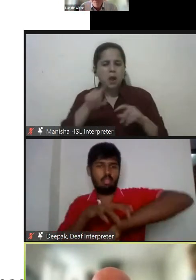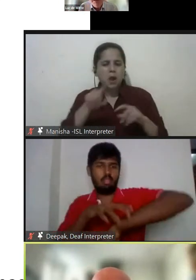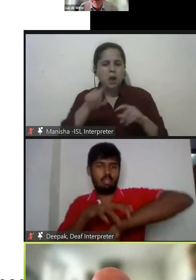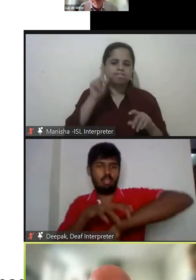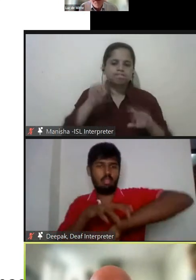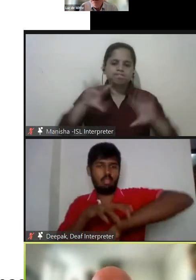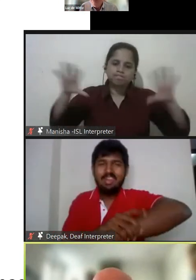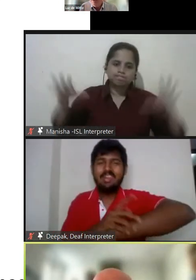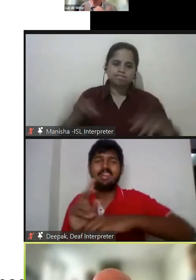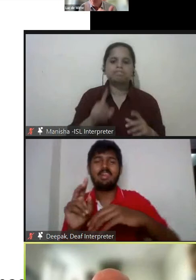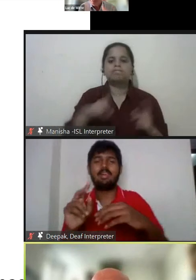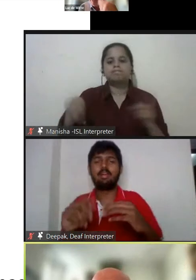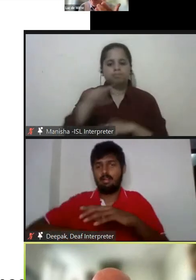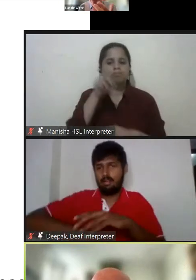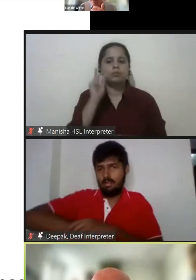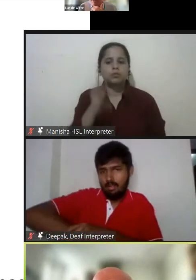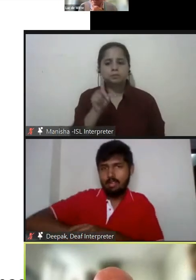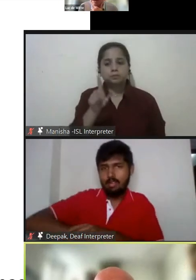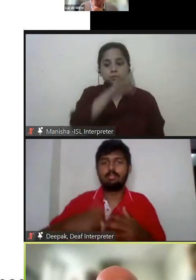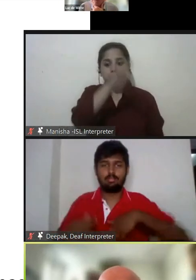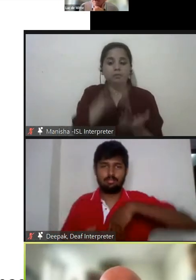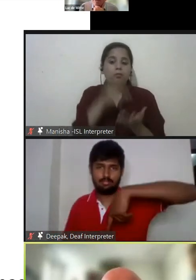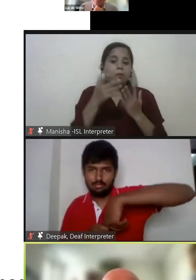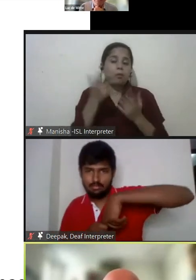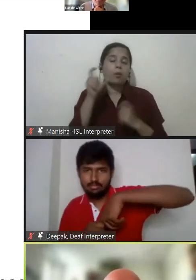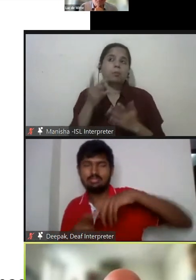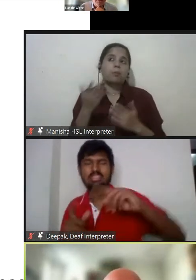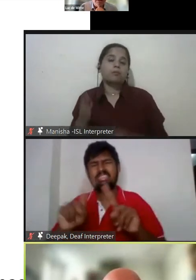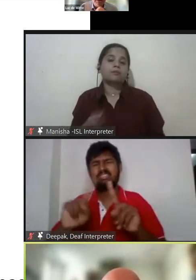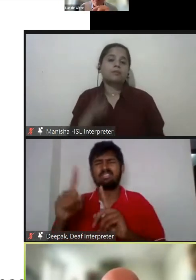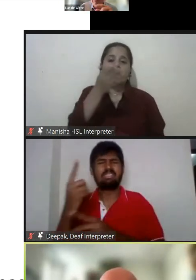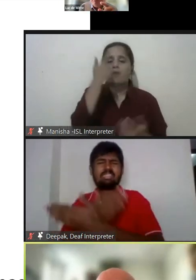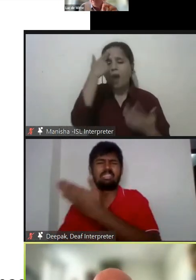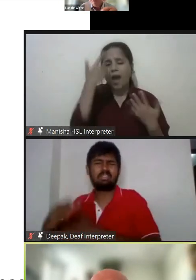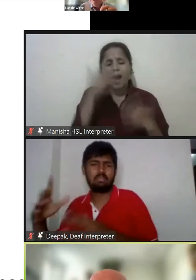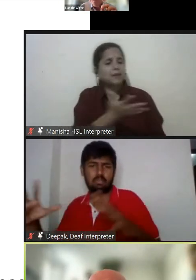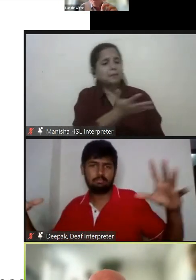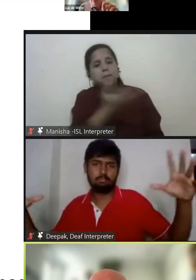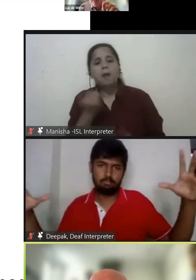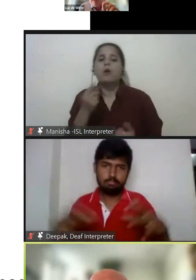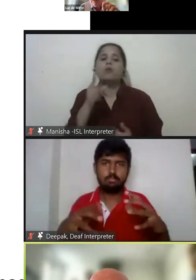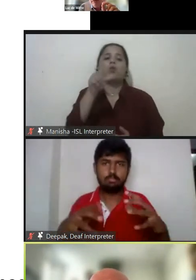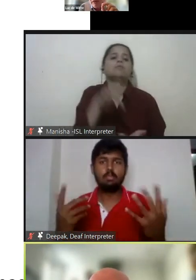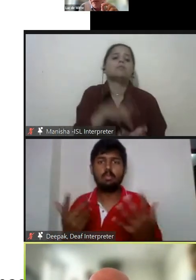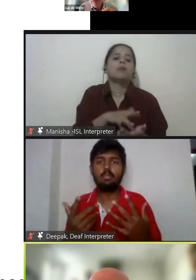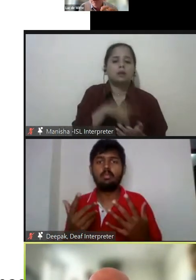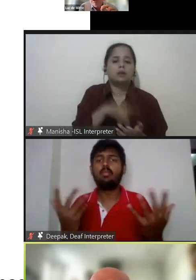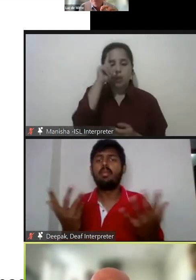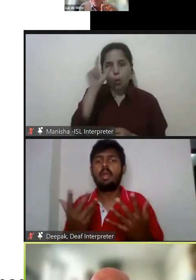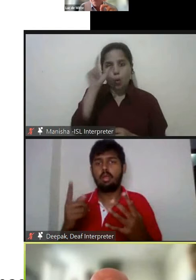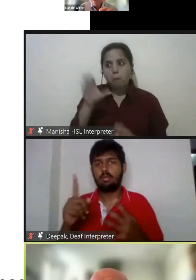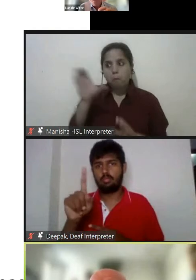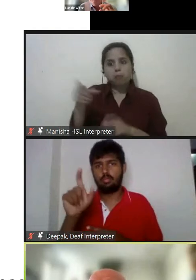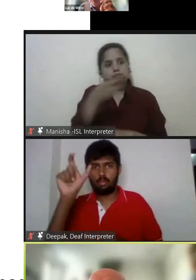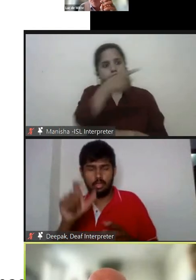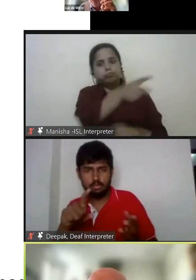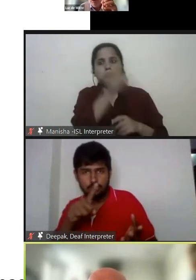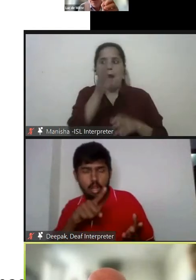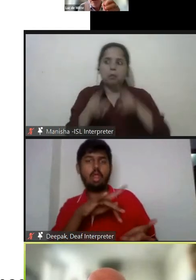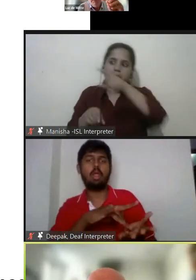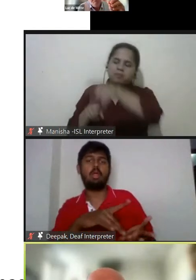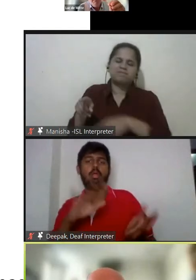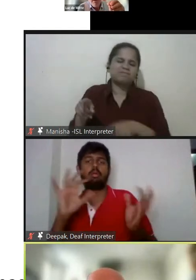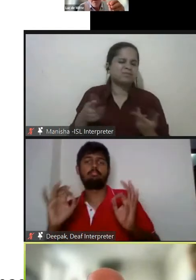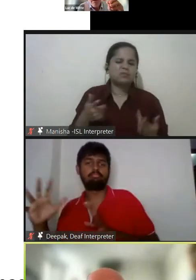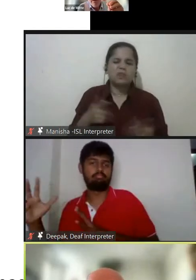door centers where people can go for anything they would need. But that is not alone is not enough. You